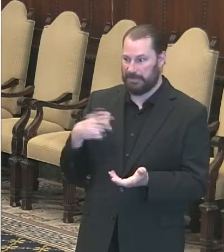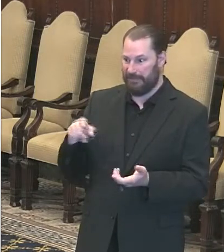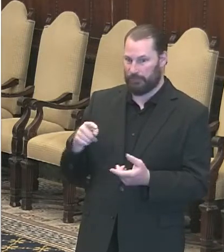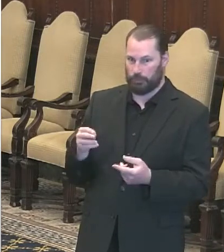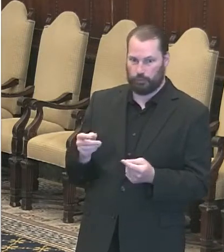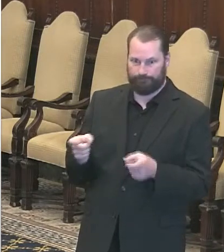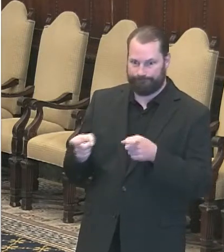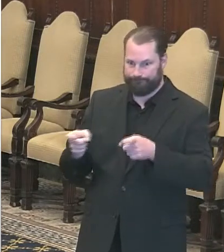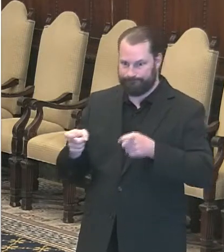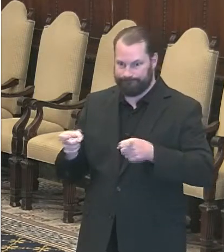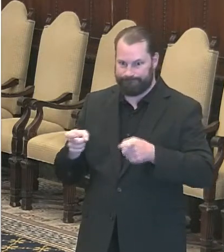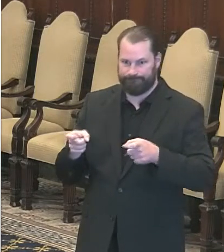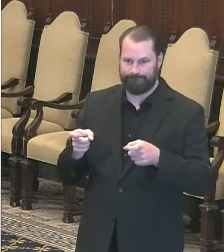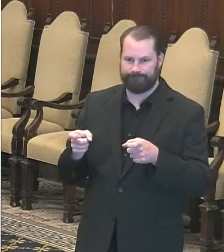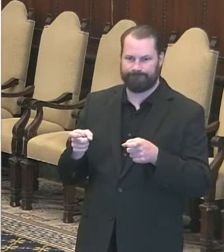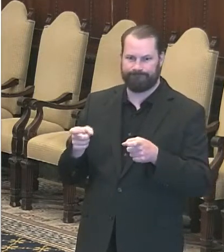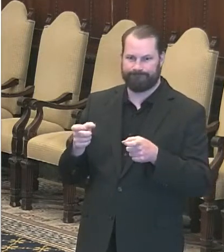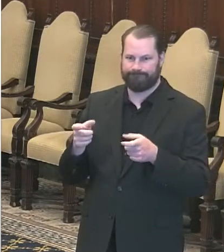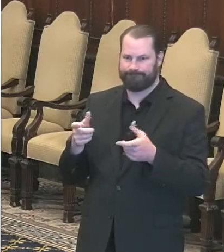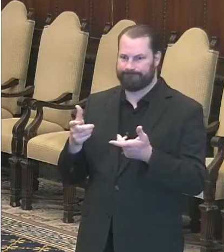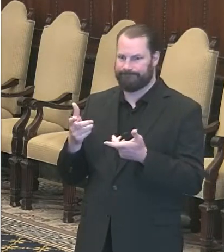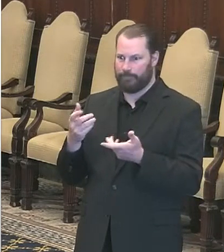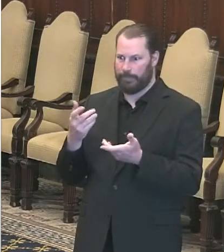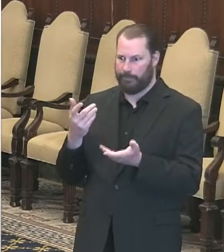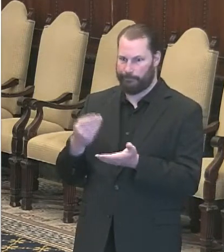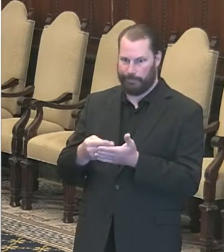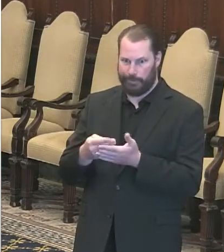district, and the rest of it has to do